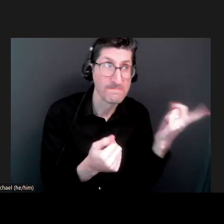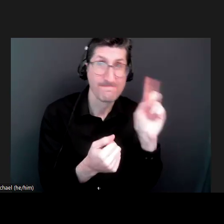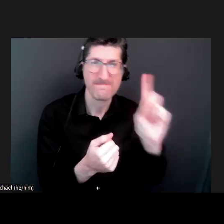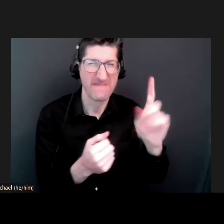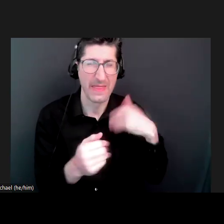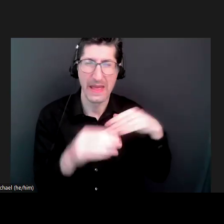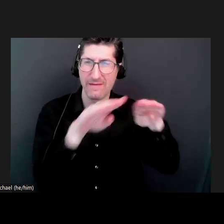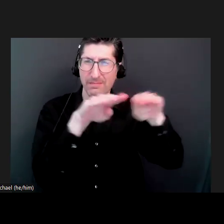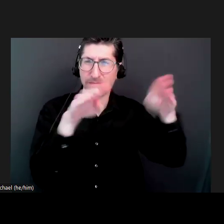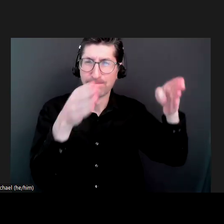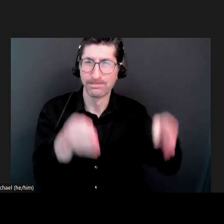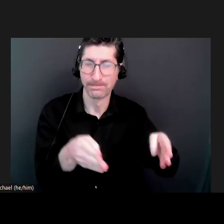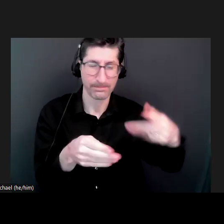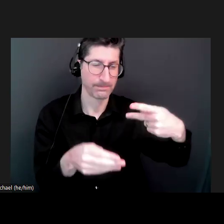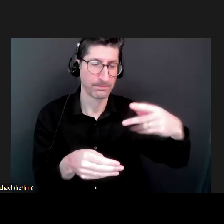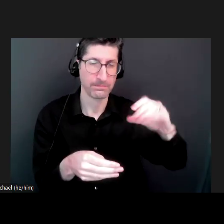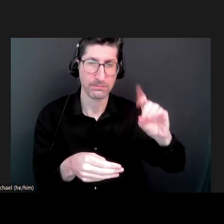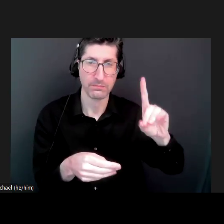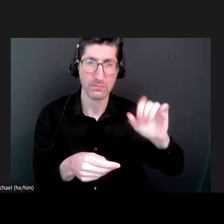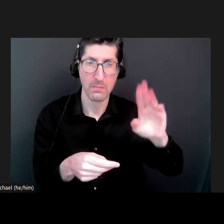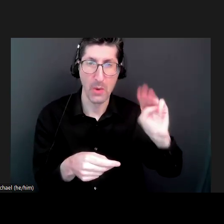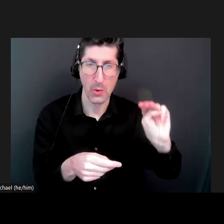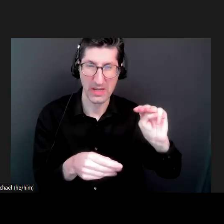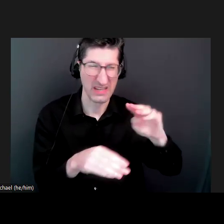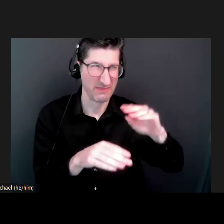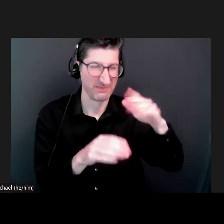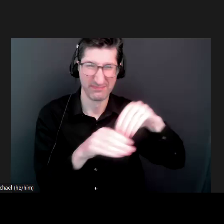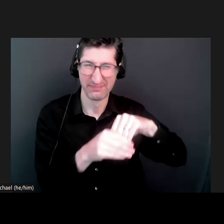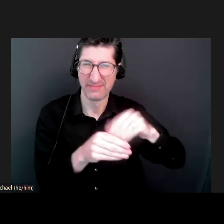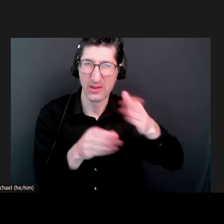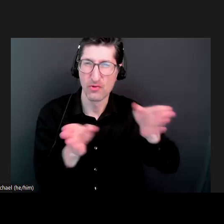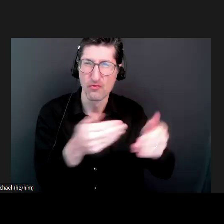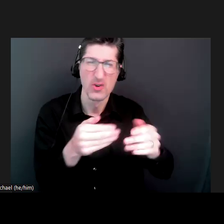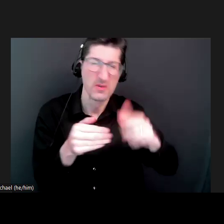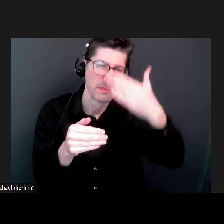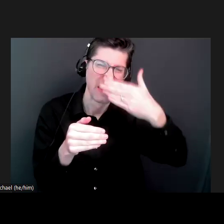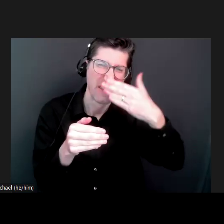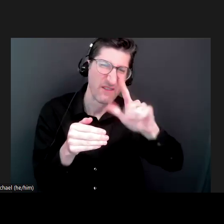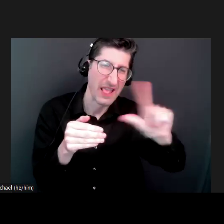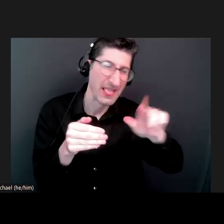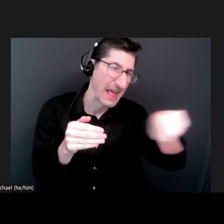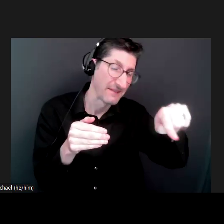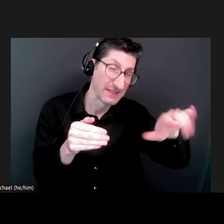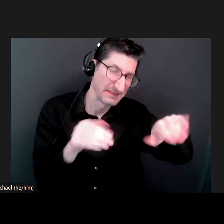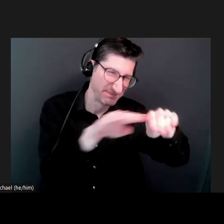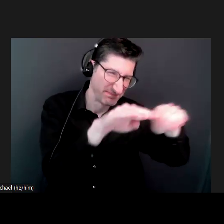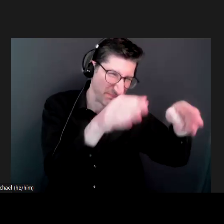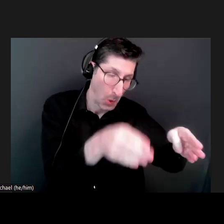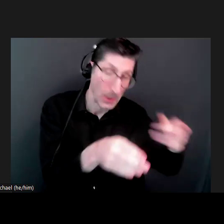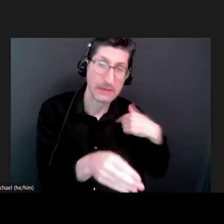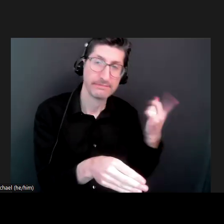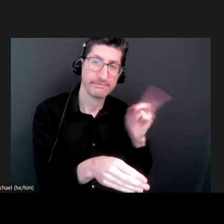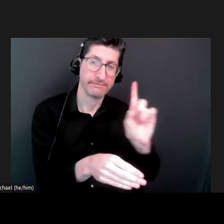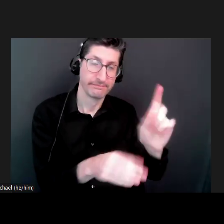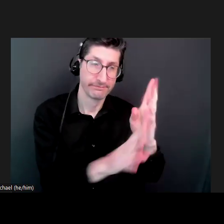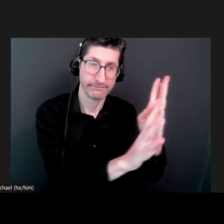front left of the room, and you can make comments. Please limit your comments to